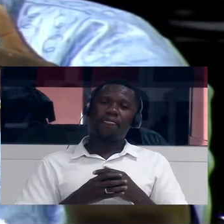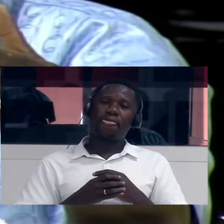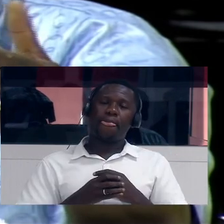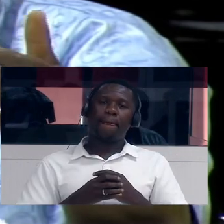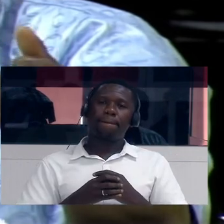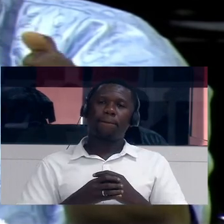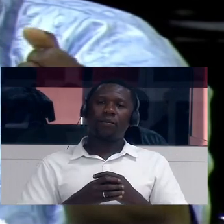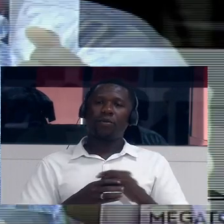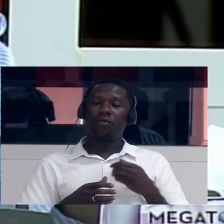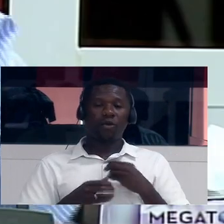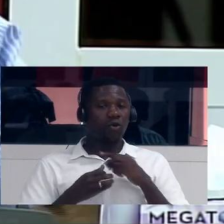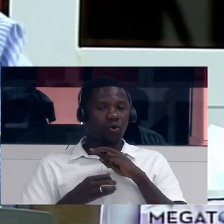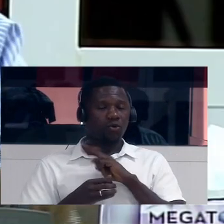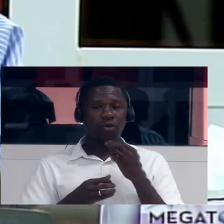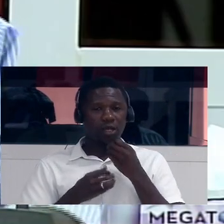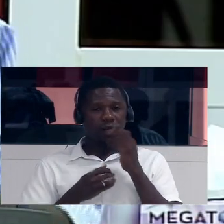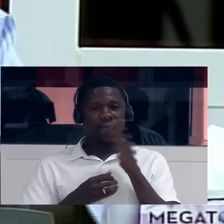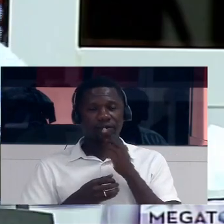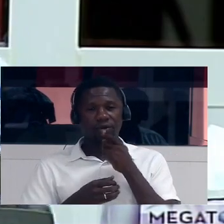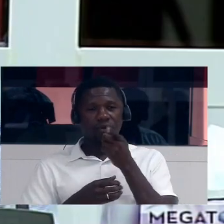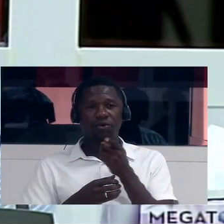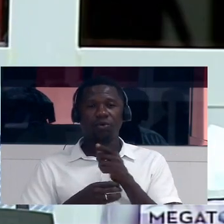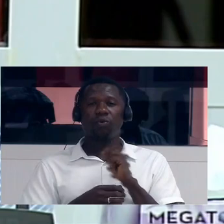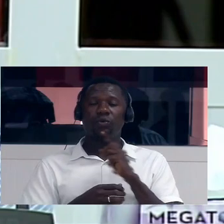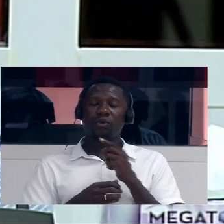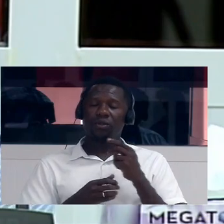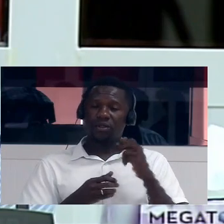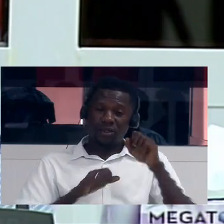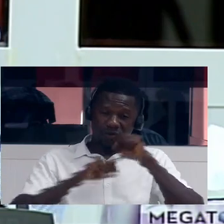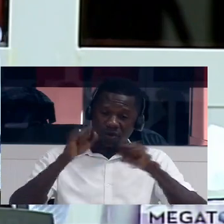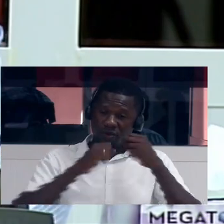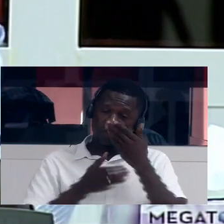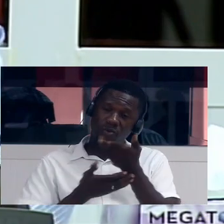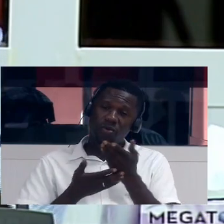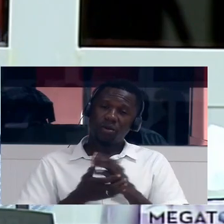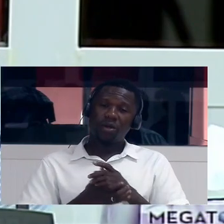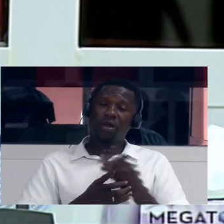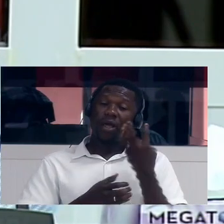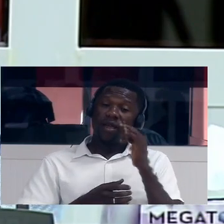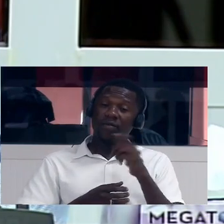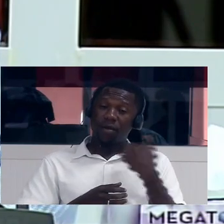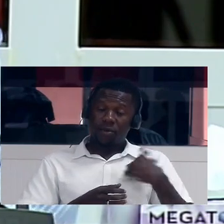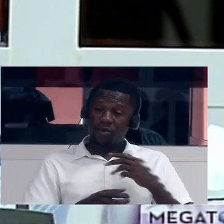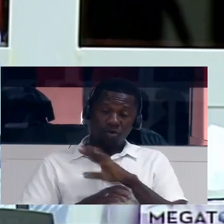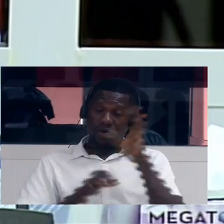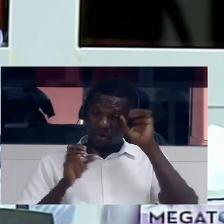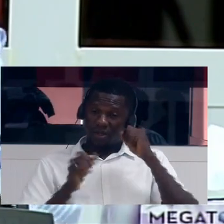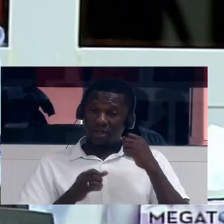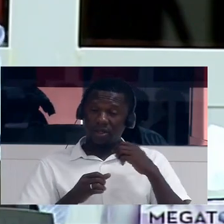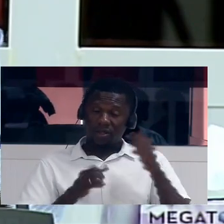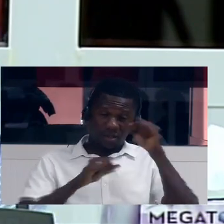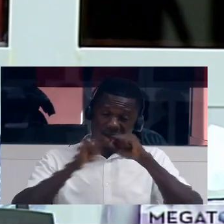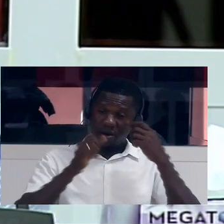I will not lie to you. What was the environment like? I will not lie to you. You know, if people don't understand the environment we were in,